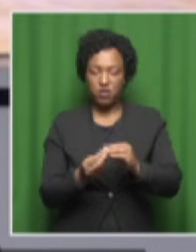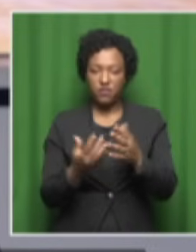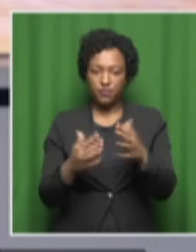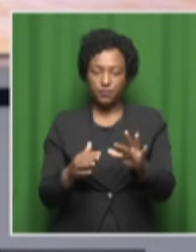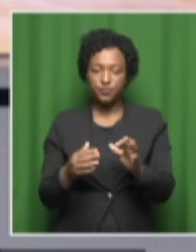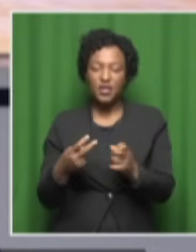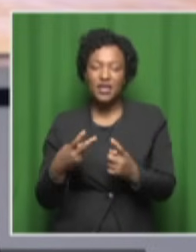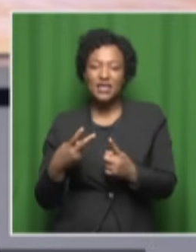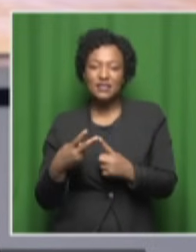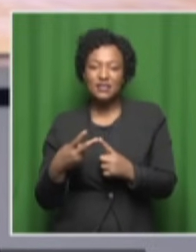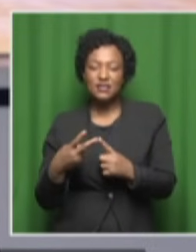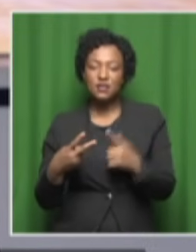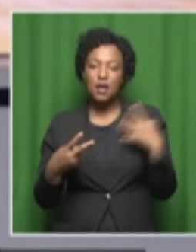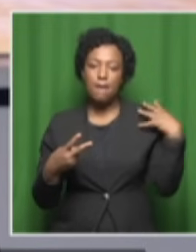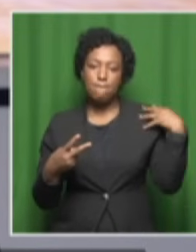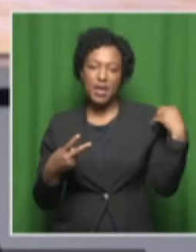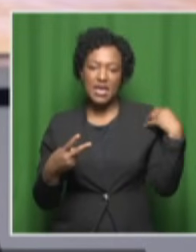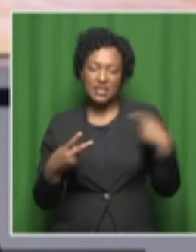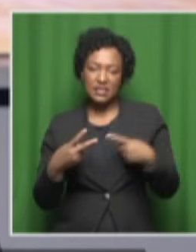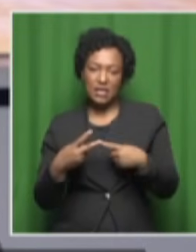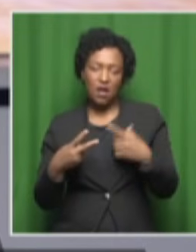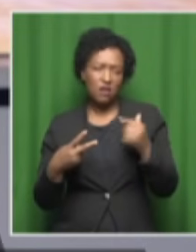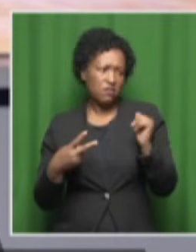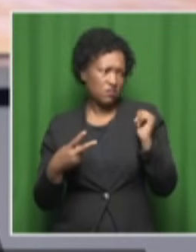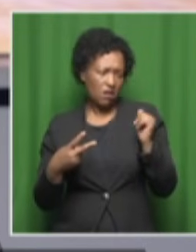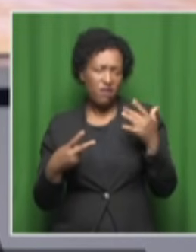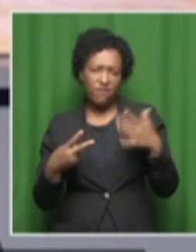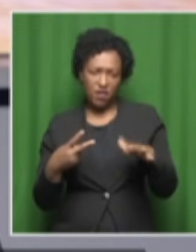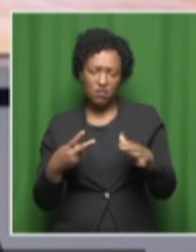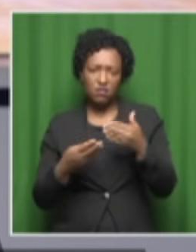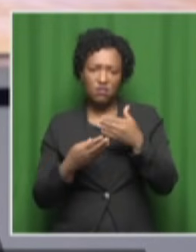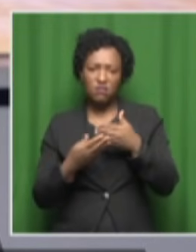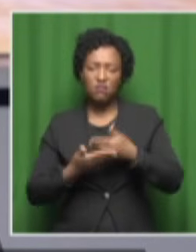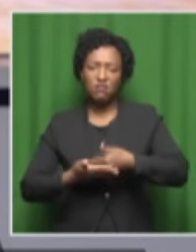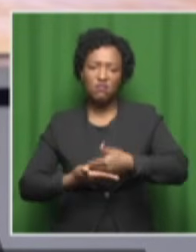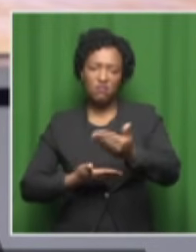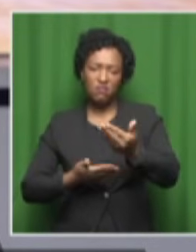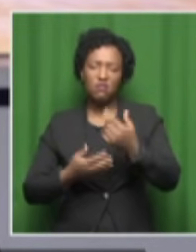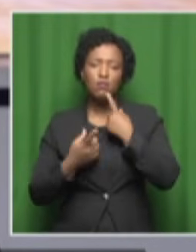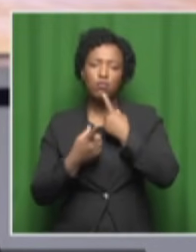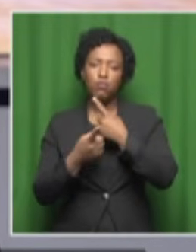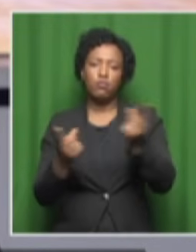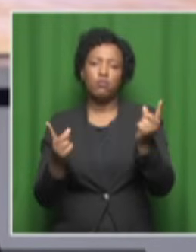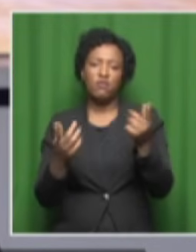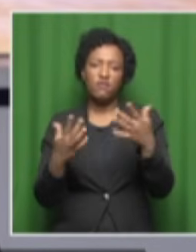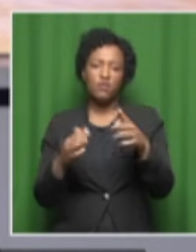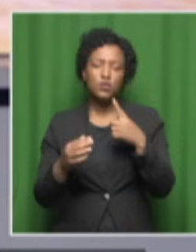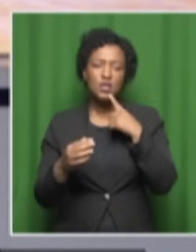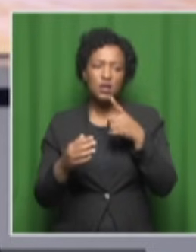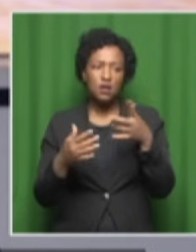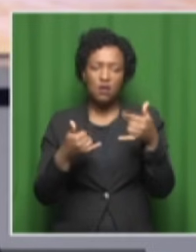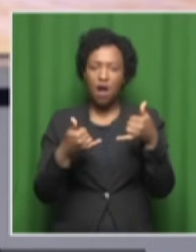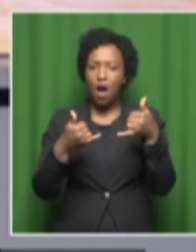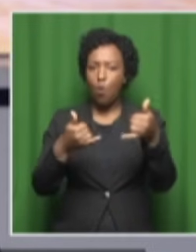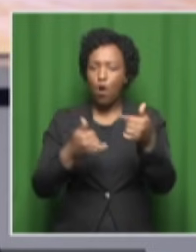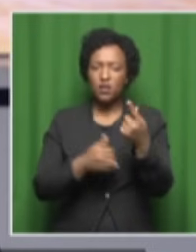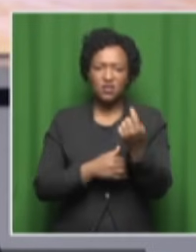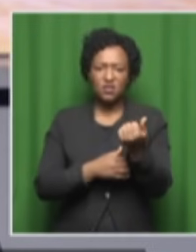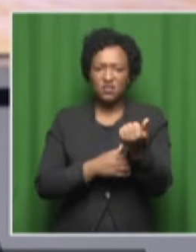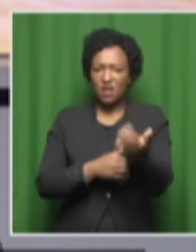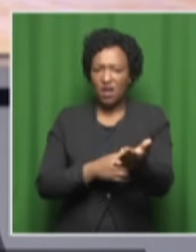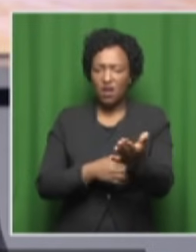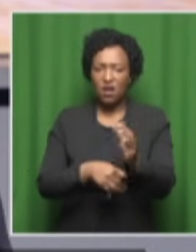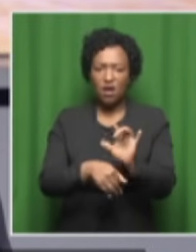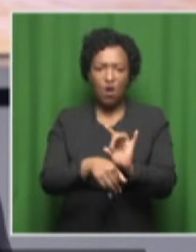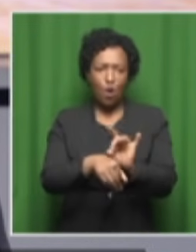is, I think the minister has issued a statement yesterday indicating that he doesn't award tenders, nor does any of their